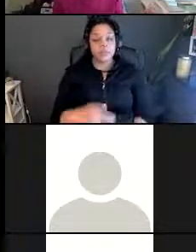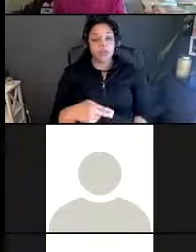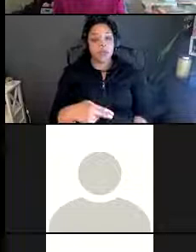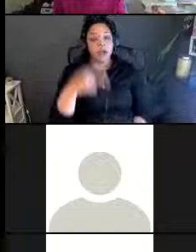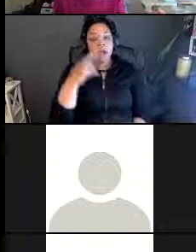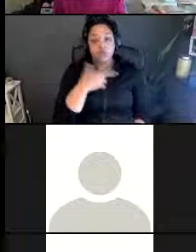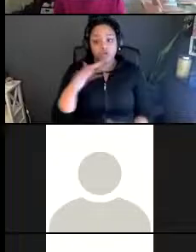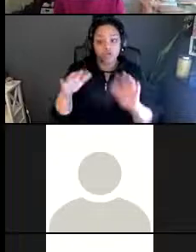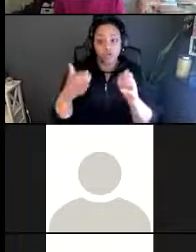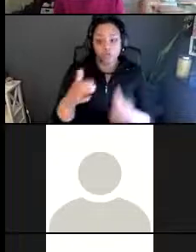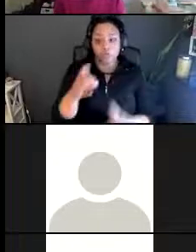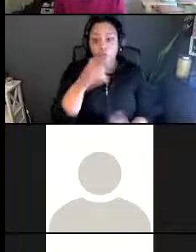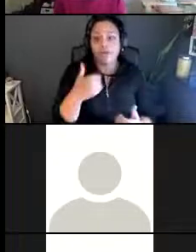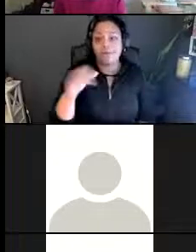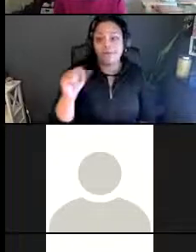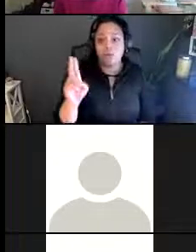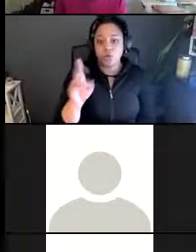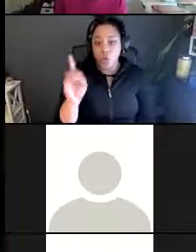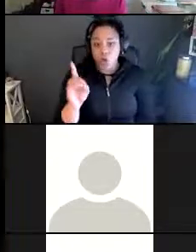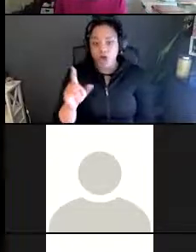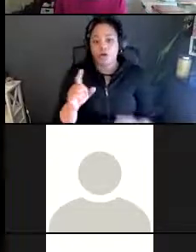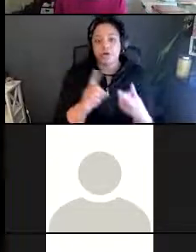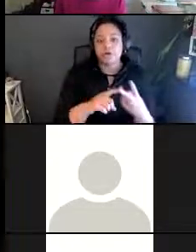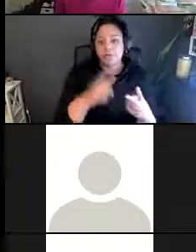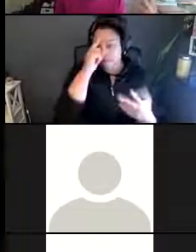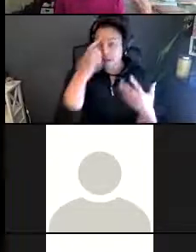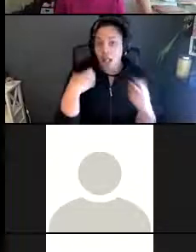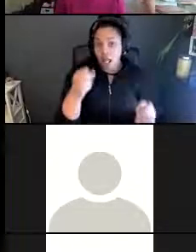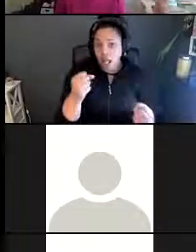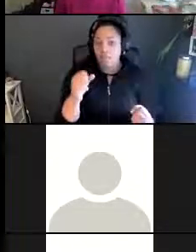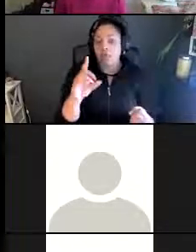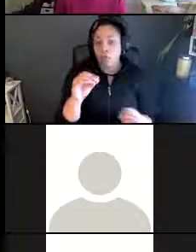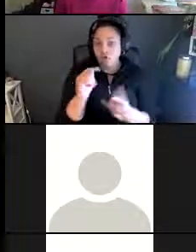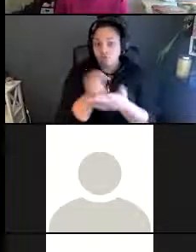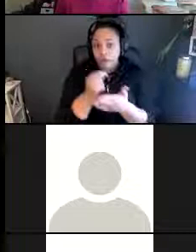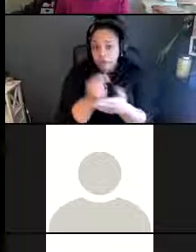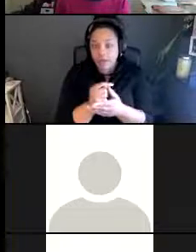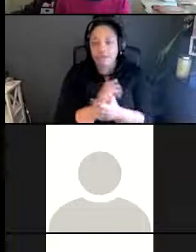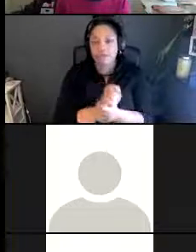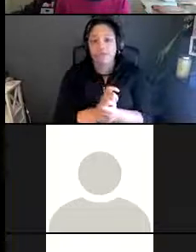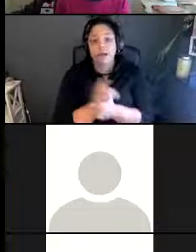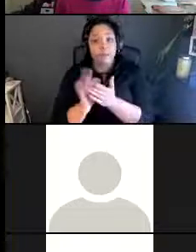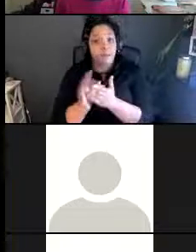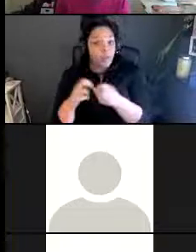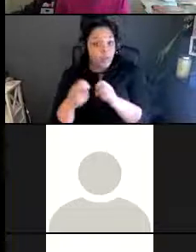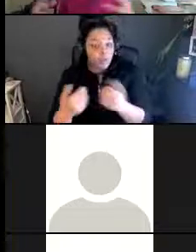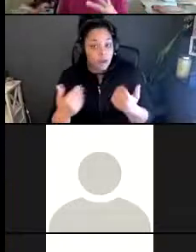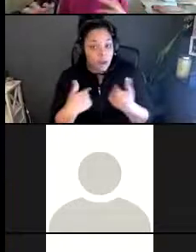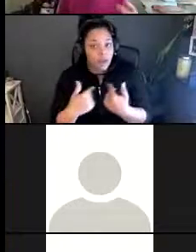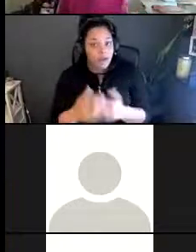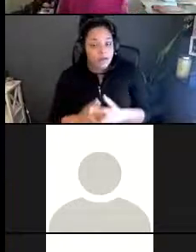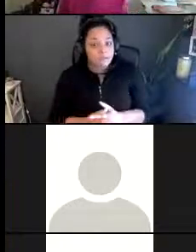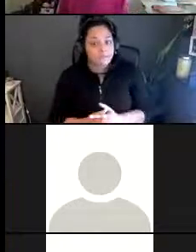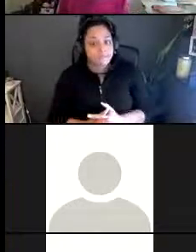with substance use disorder, those who are in treatment for mental health disorders, those who have medical problems,